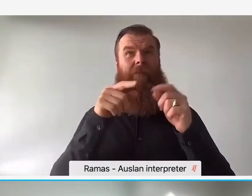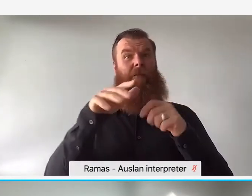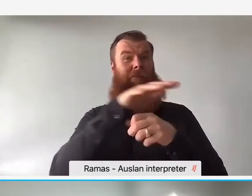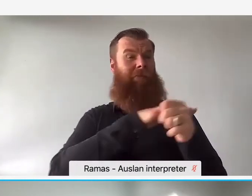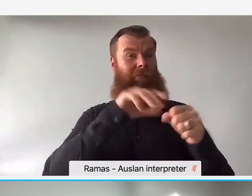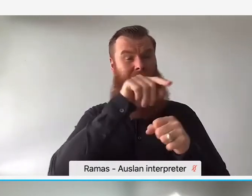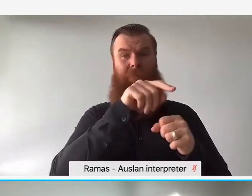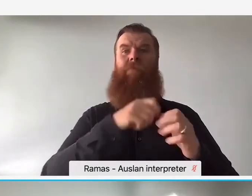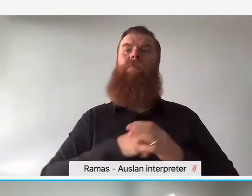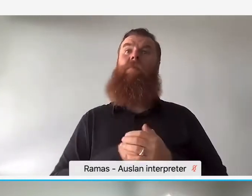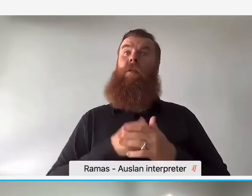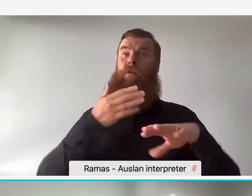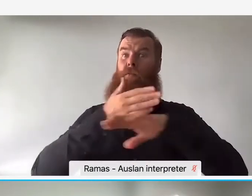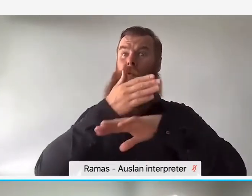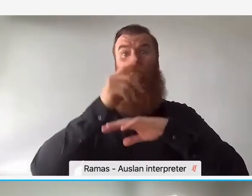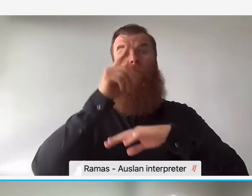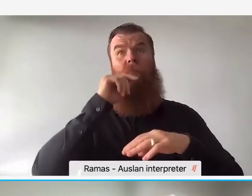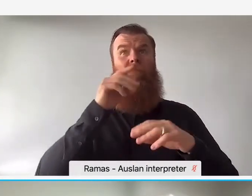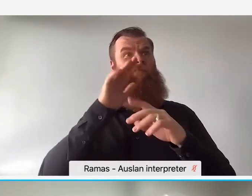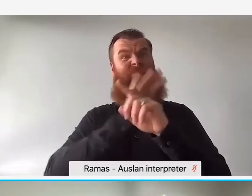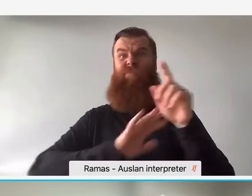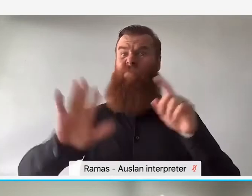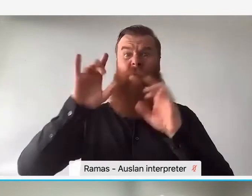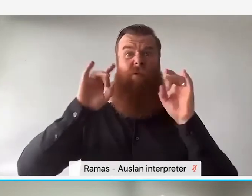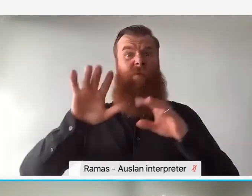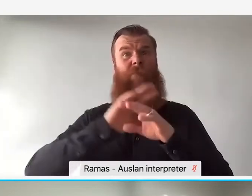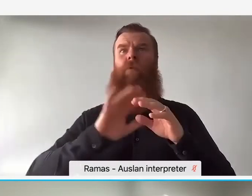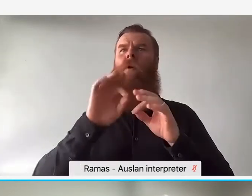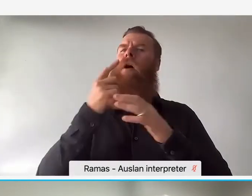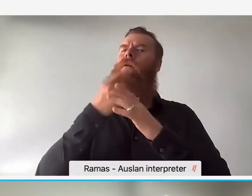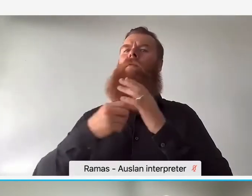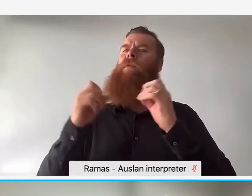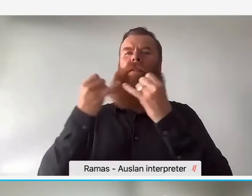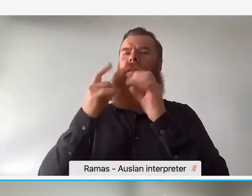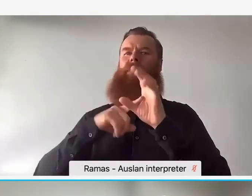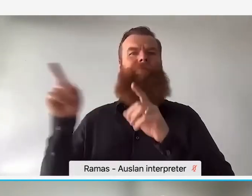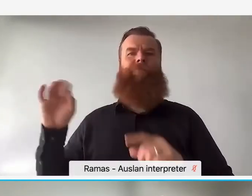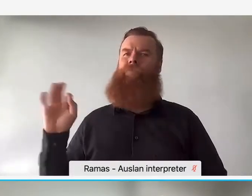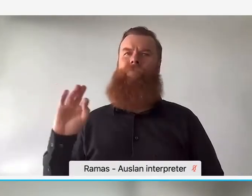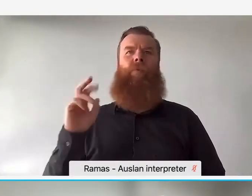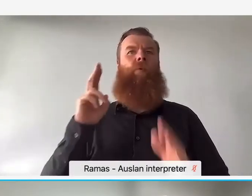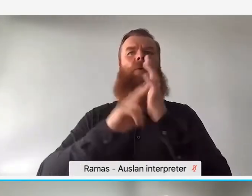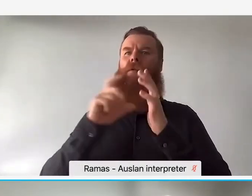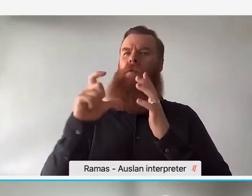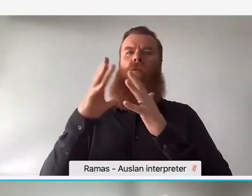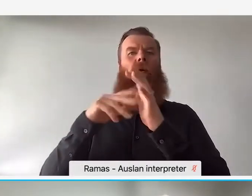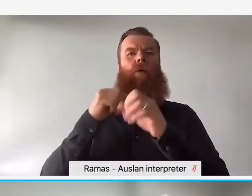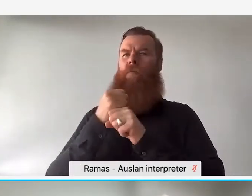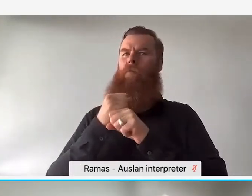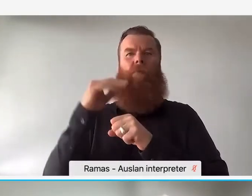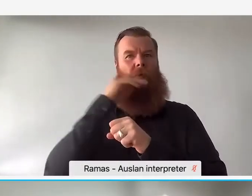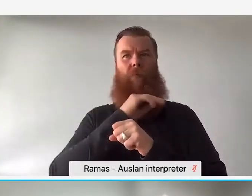across Australia, except in Sydney, Newcastle, Wollongong, Melbourne and Perth